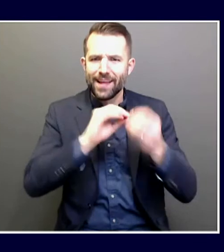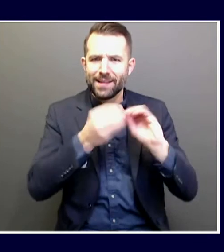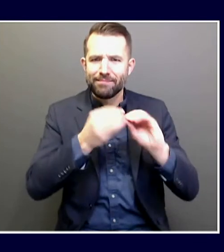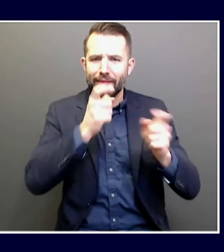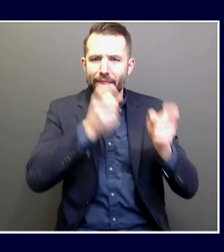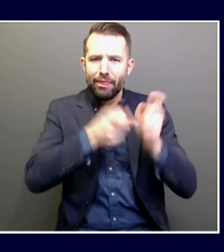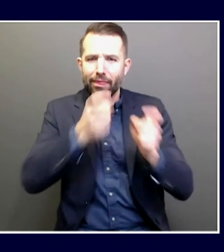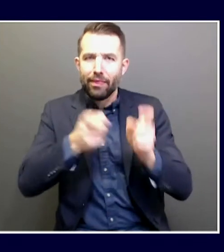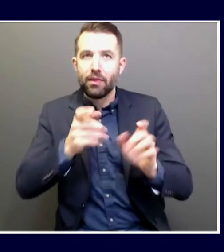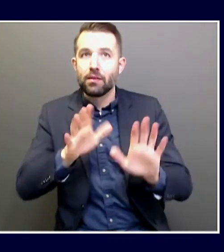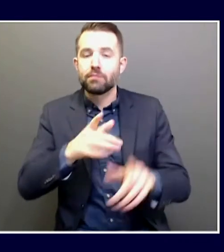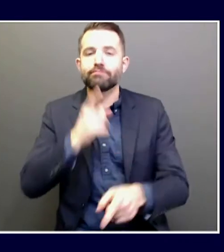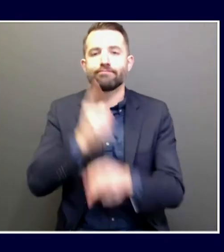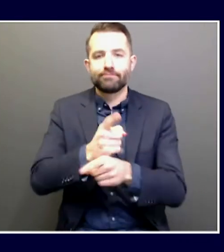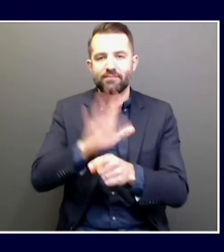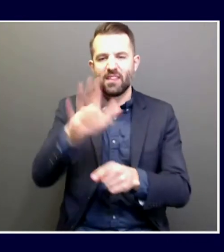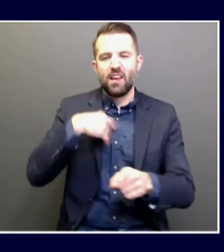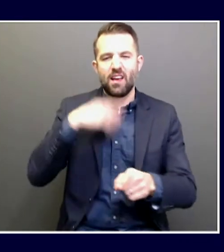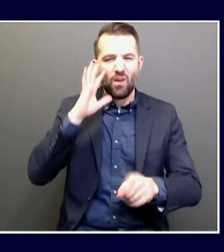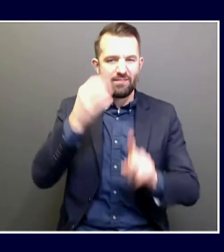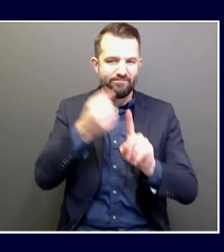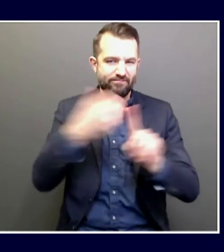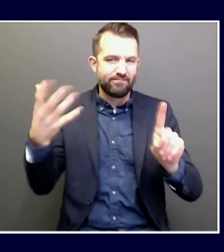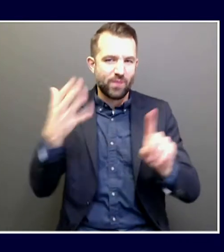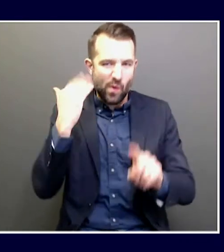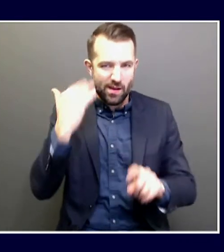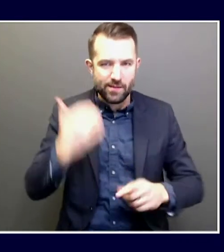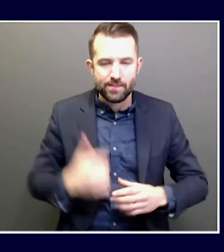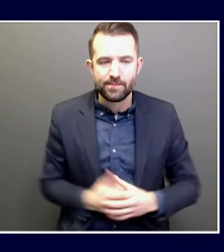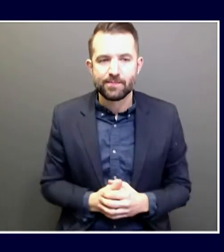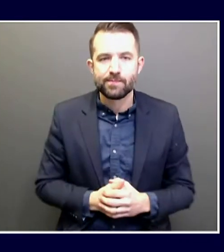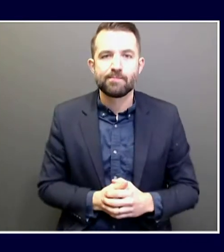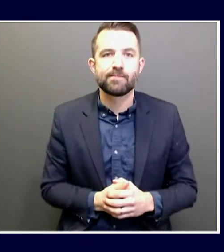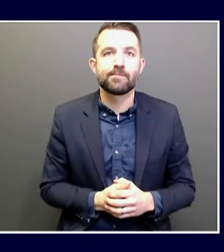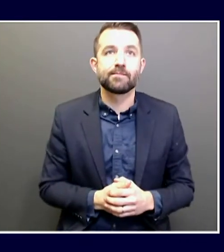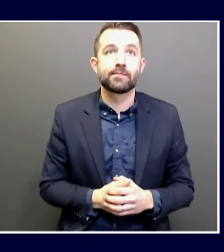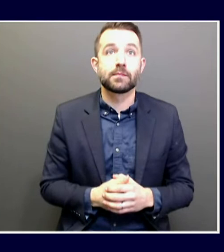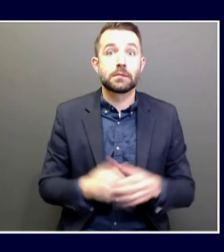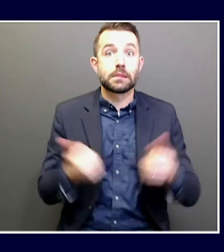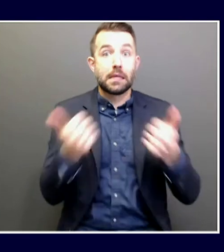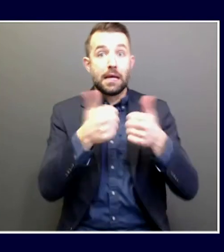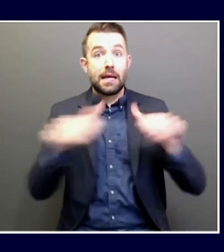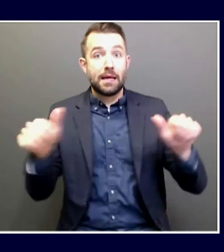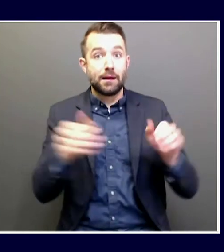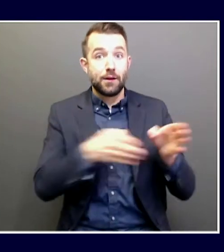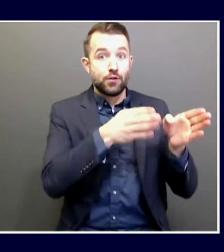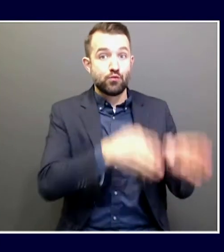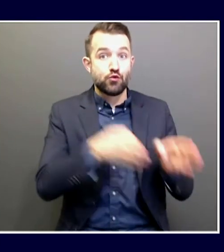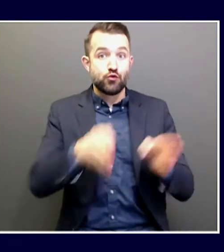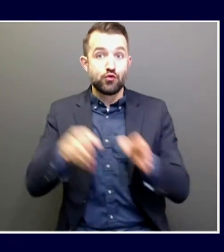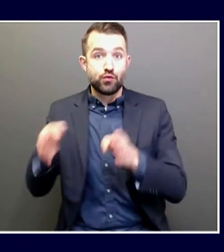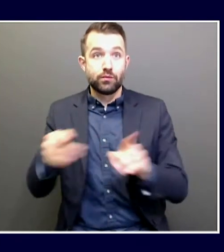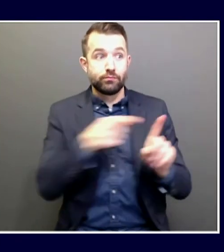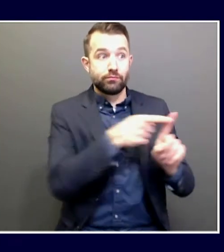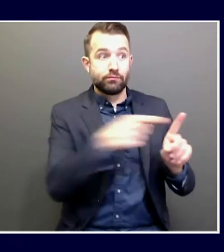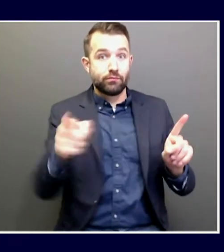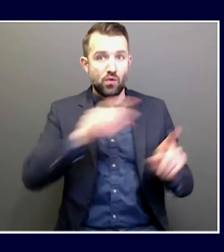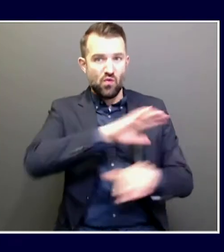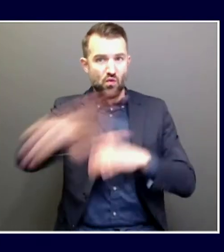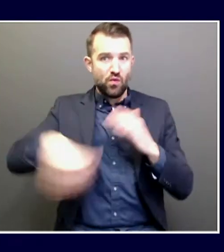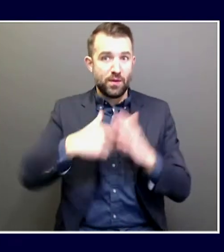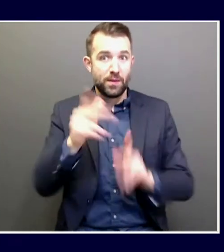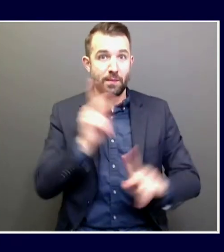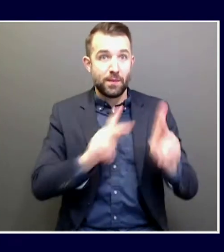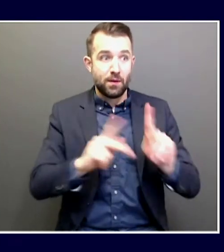time has anyone's vaccination data been lost, changed, altered,